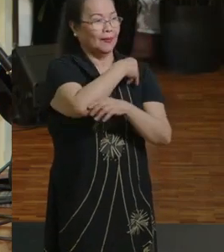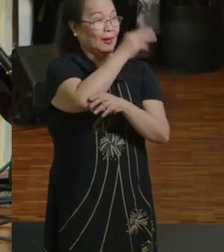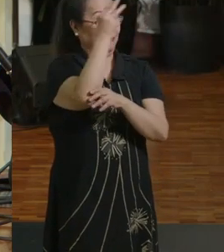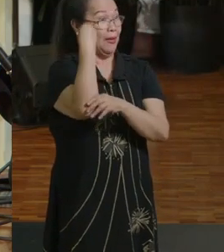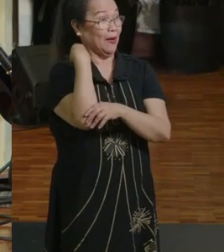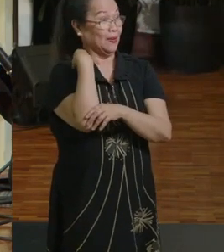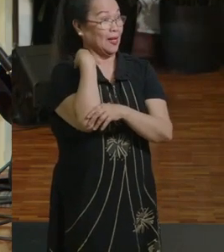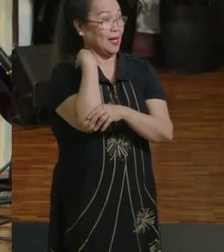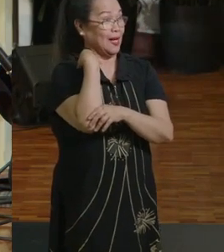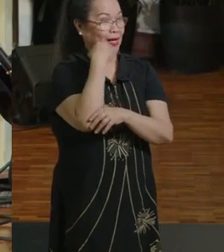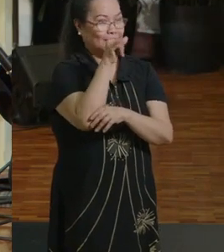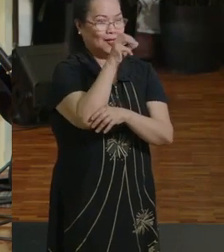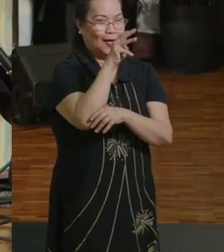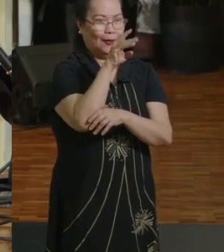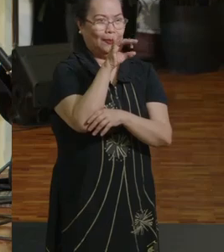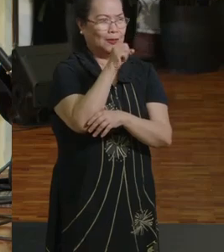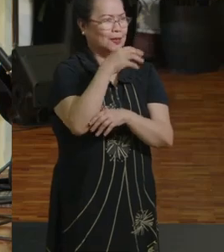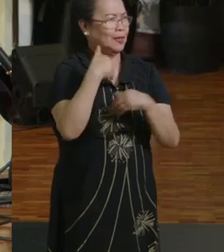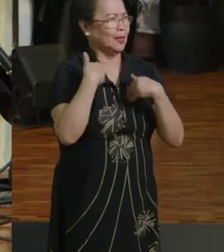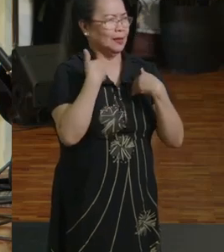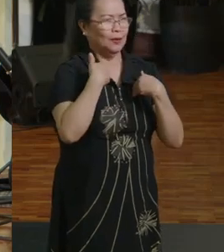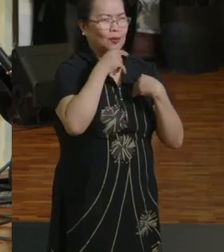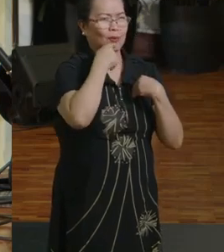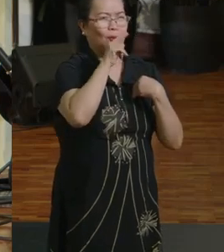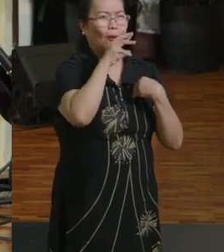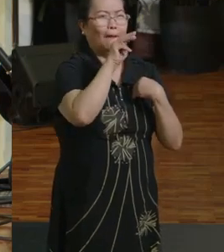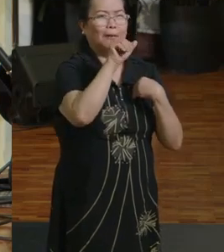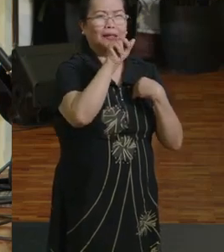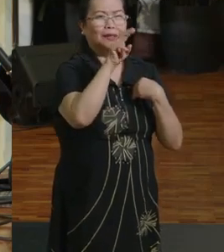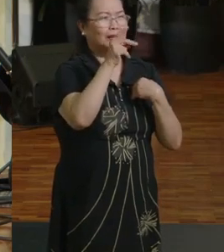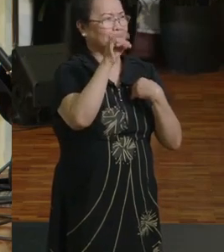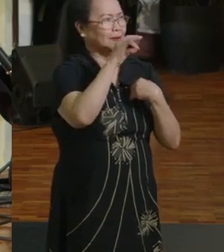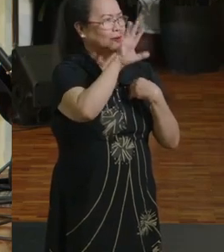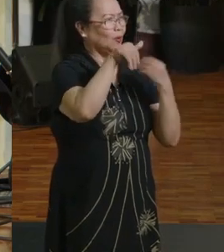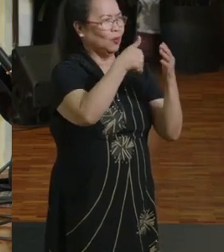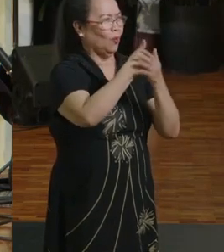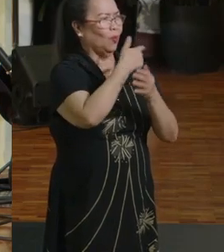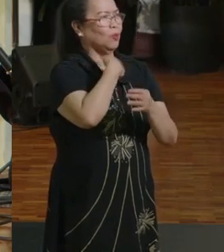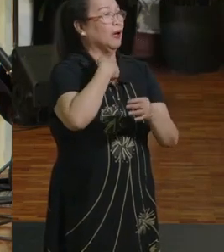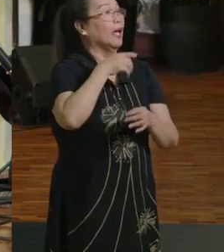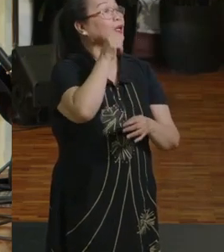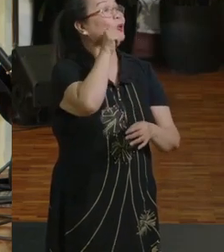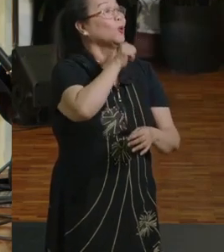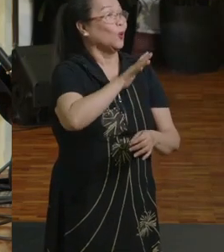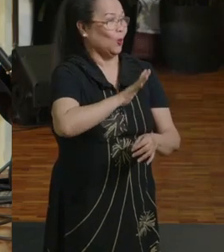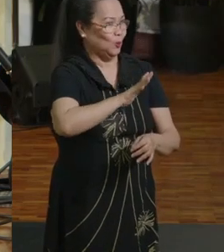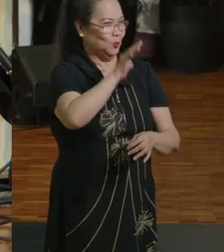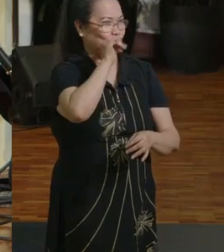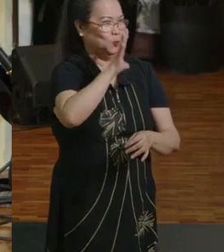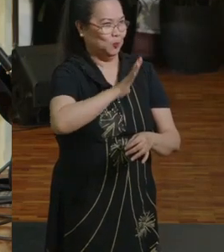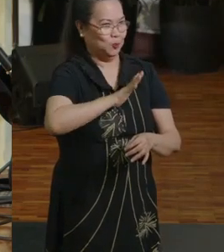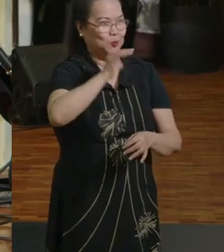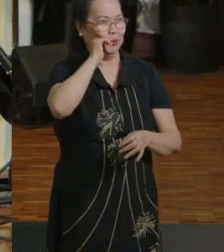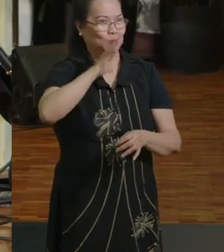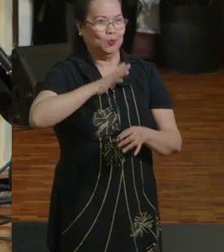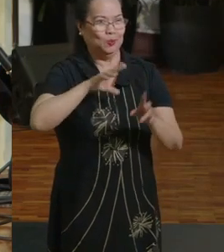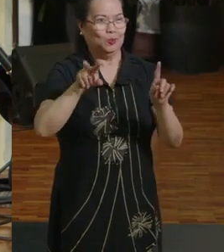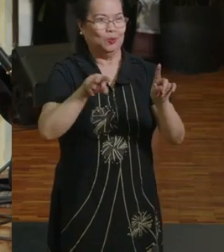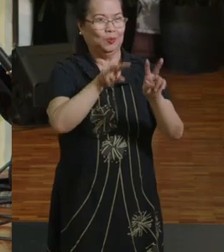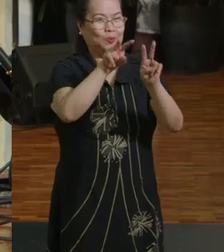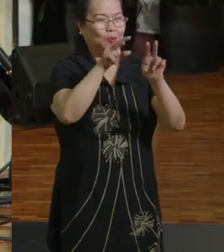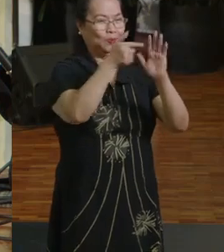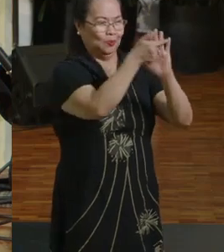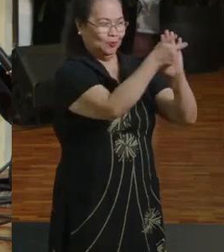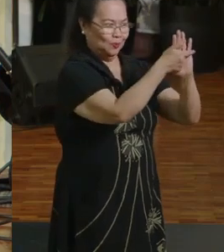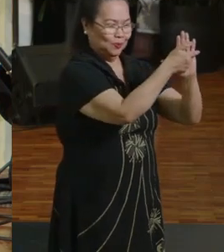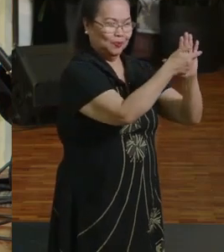the mother of James the younger, and of Joseph and Salome. Verse 41, when he was in Galilee,